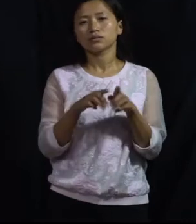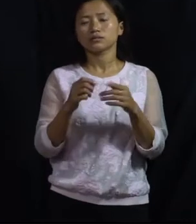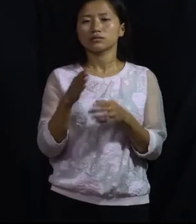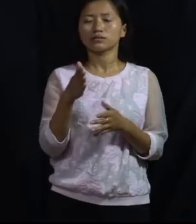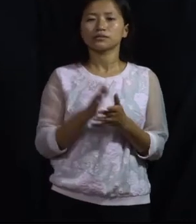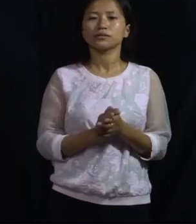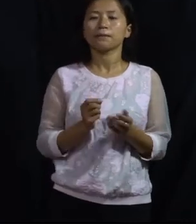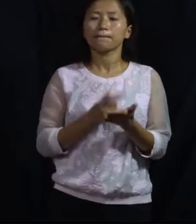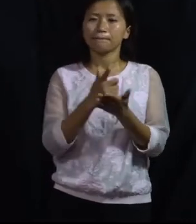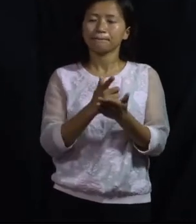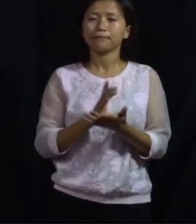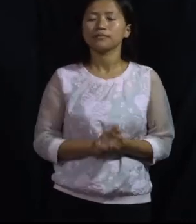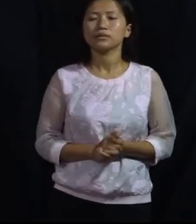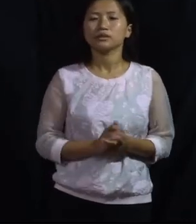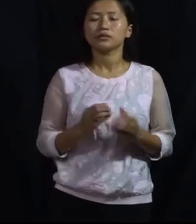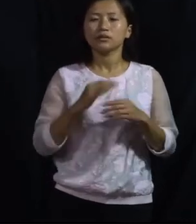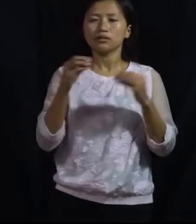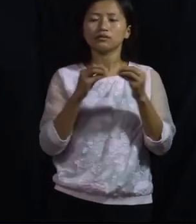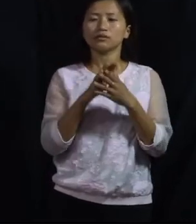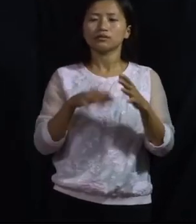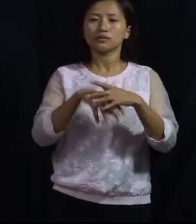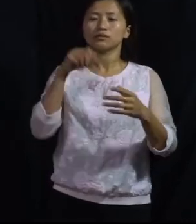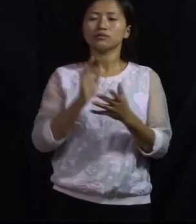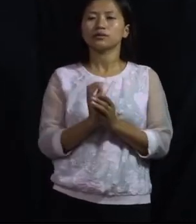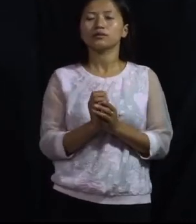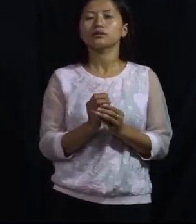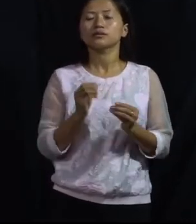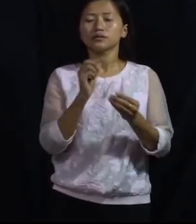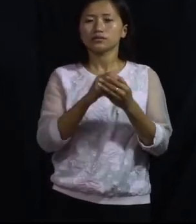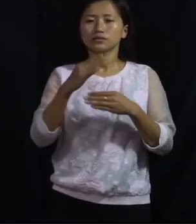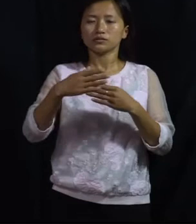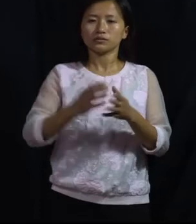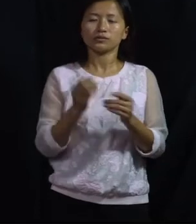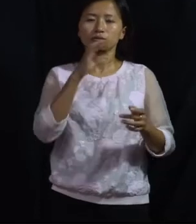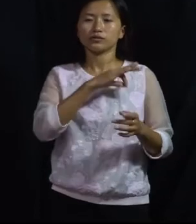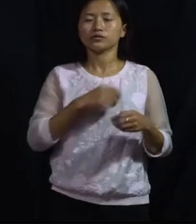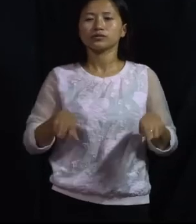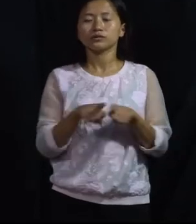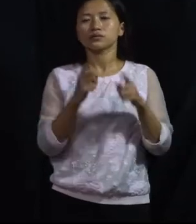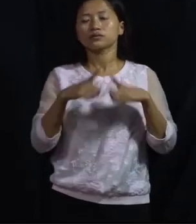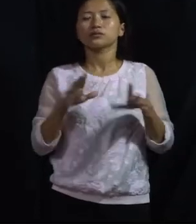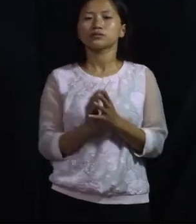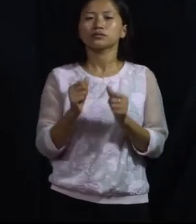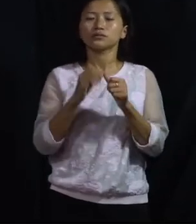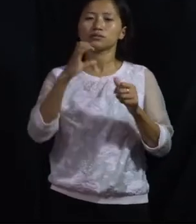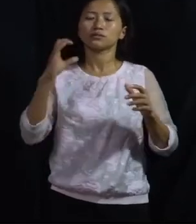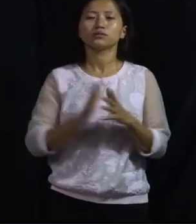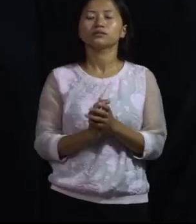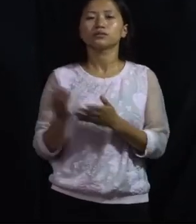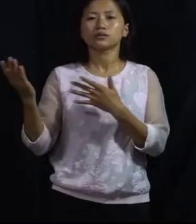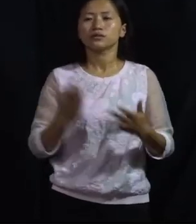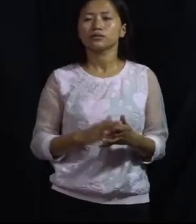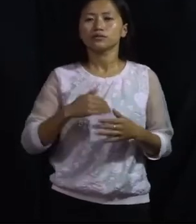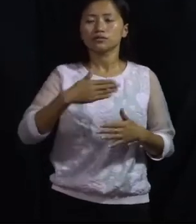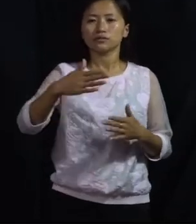longer payable. Out of the amount of insurance which was debited entirely to profit and loss account, so rupees 6,000 be carried